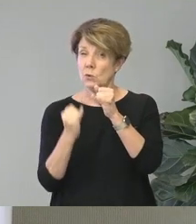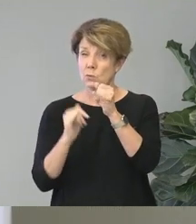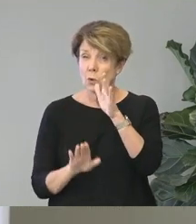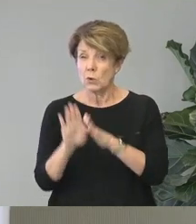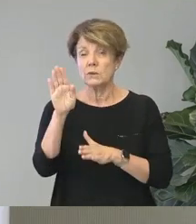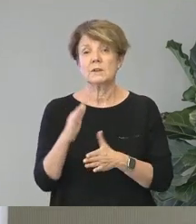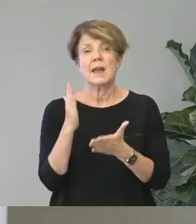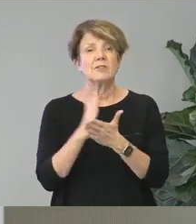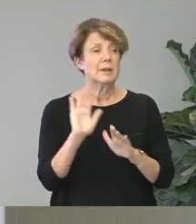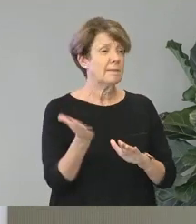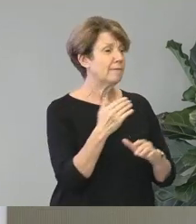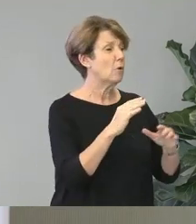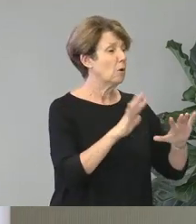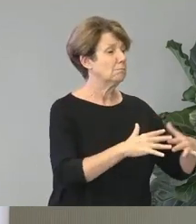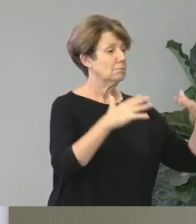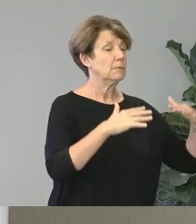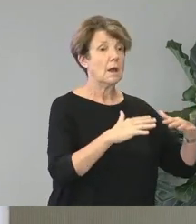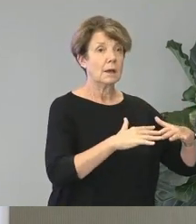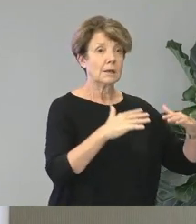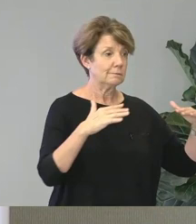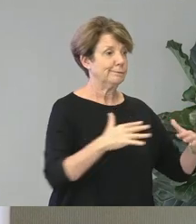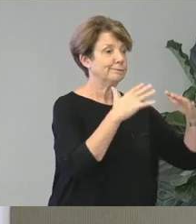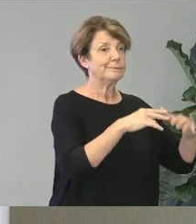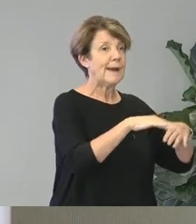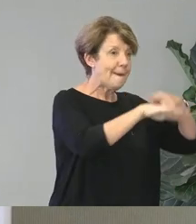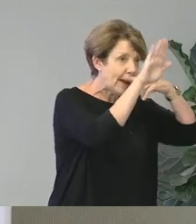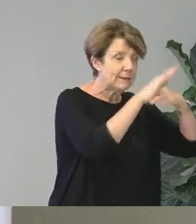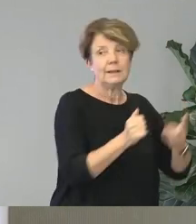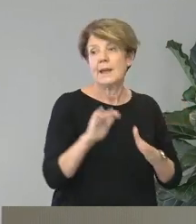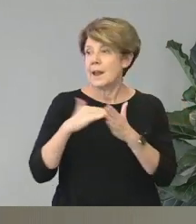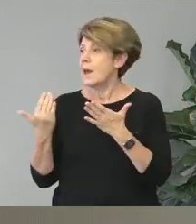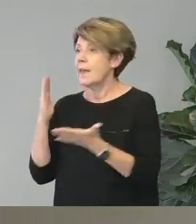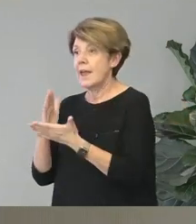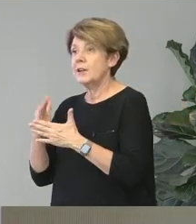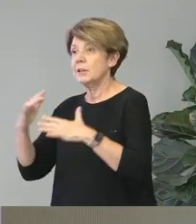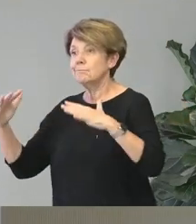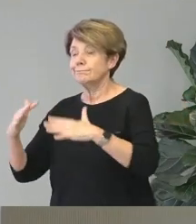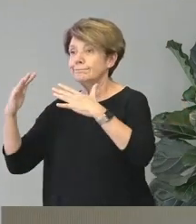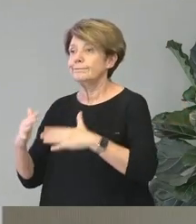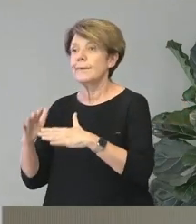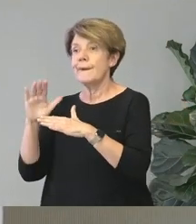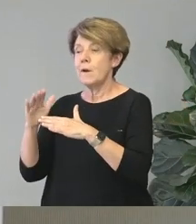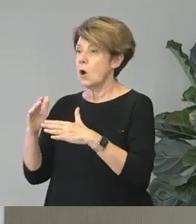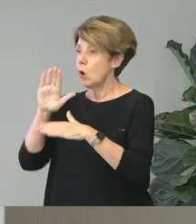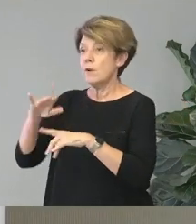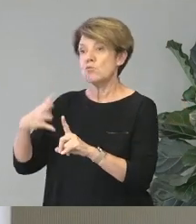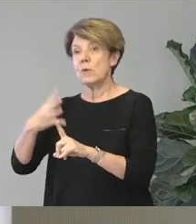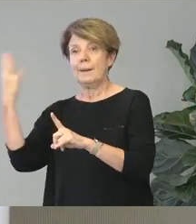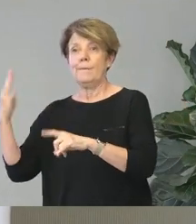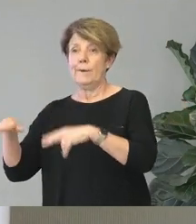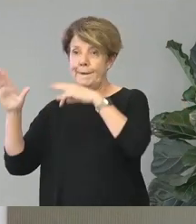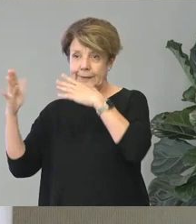fighting Nazis and now they're fighting GLBTIQ Nazis, which is quite weird and unbelievable. And